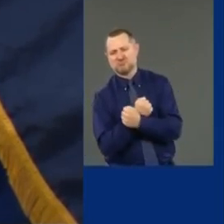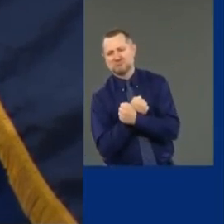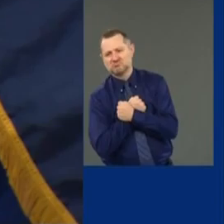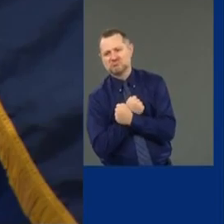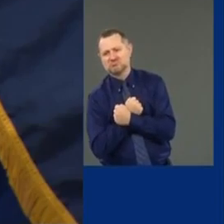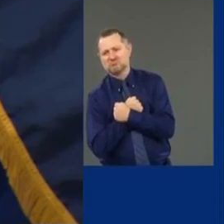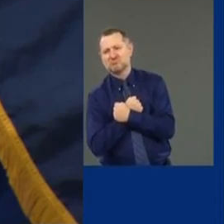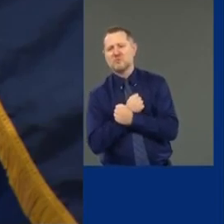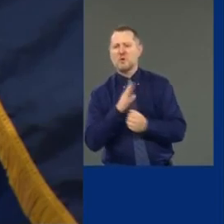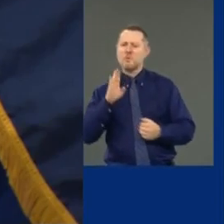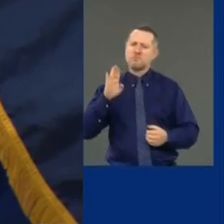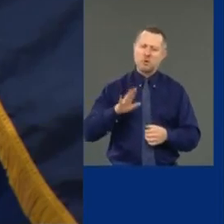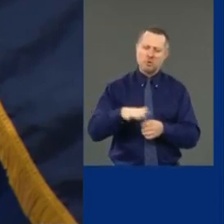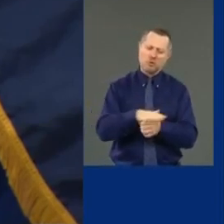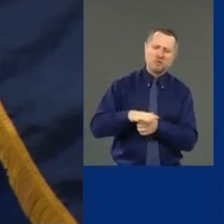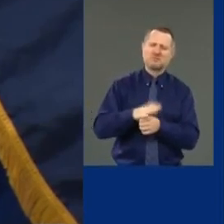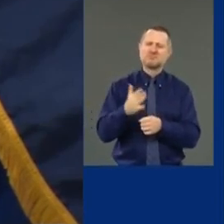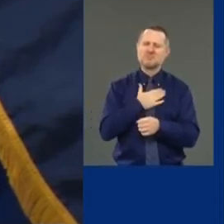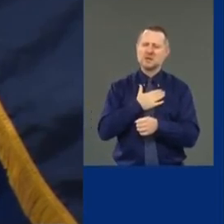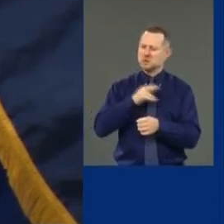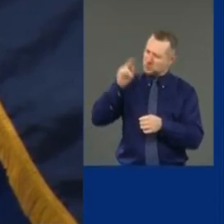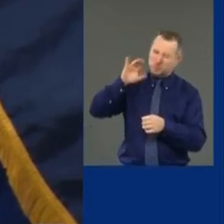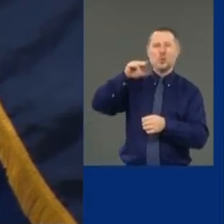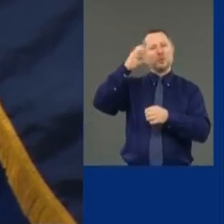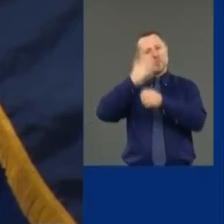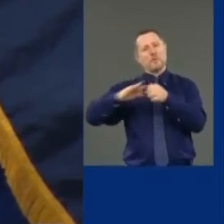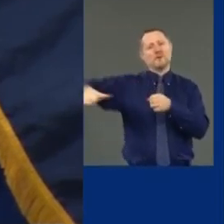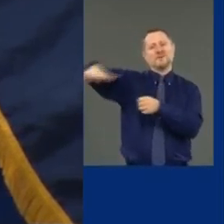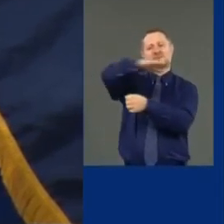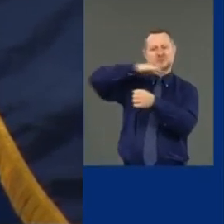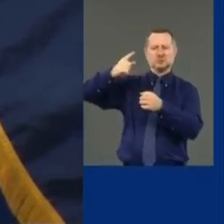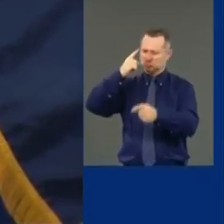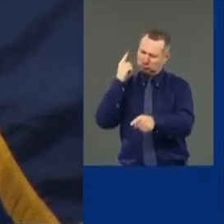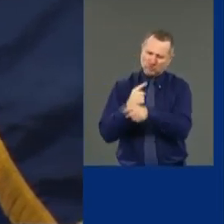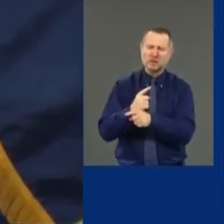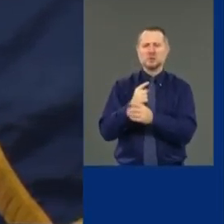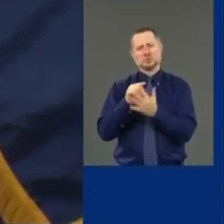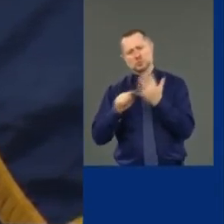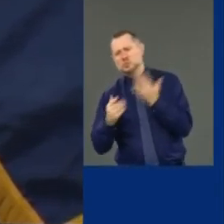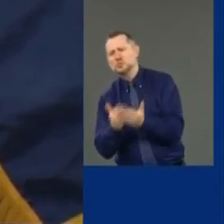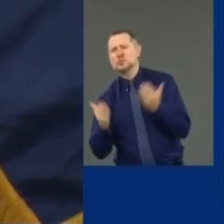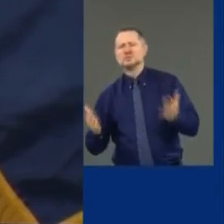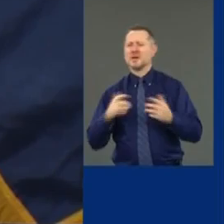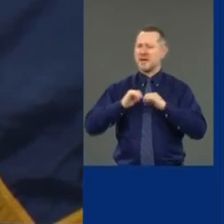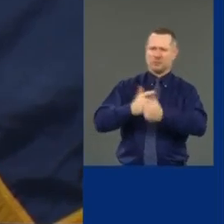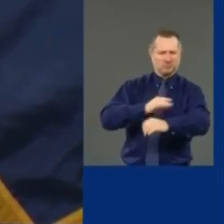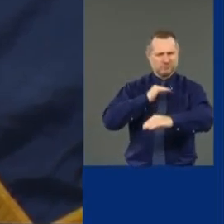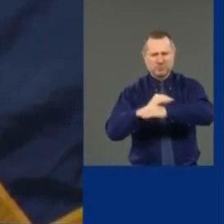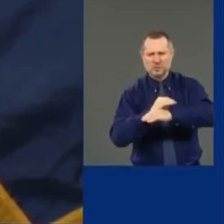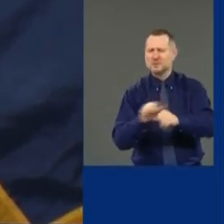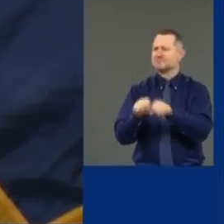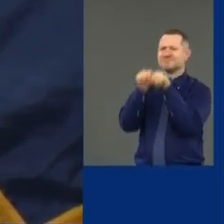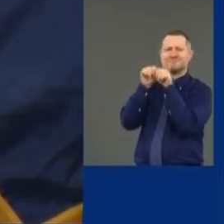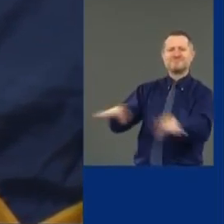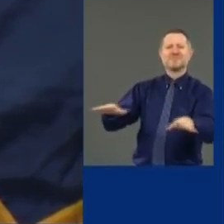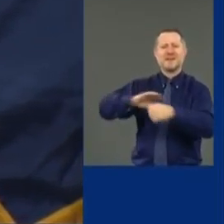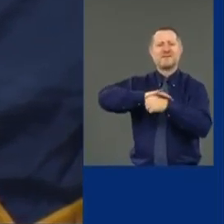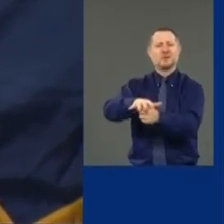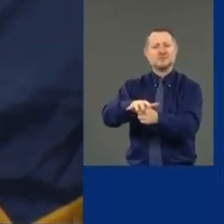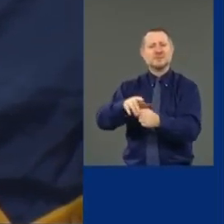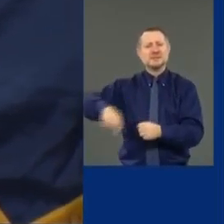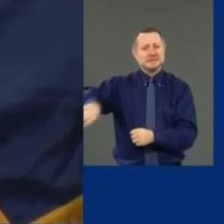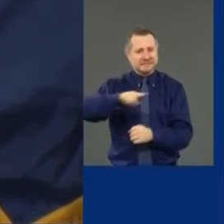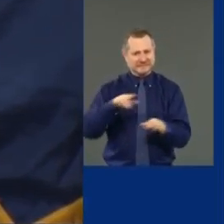most impacted communities have their resources. They need to stop the spread of this virus and to help spread the word